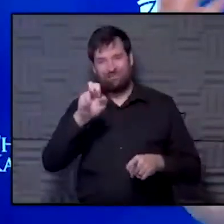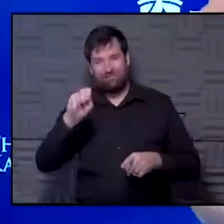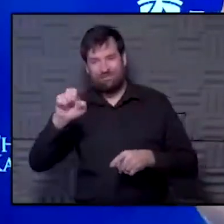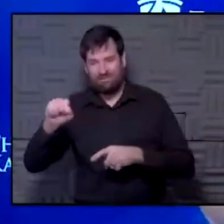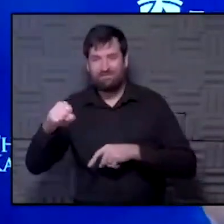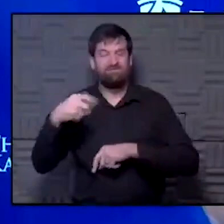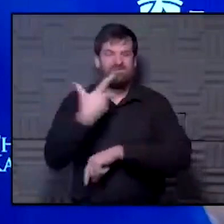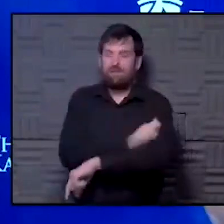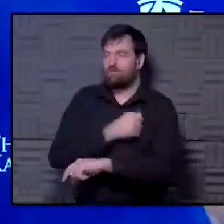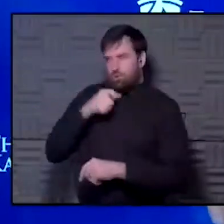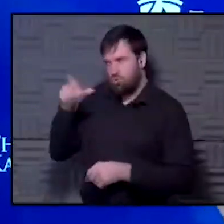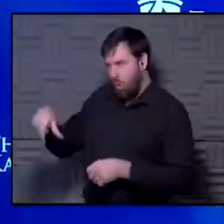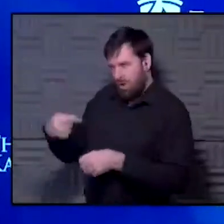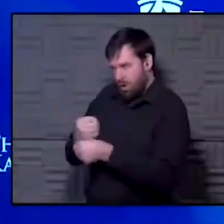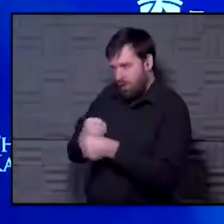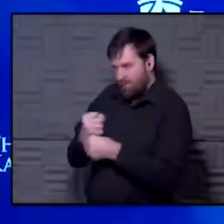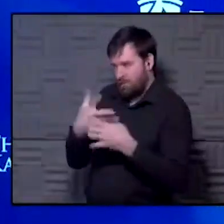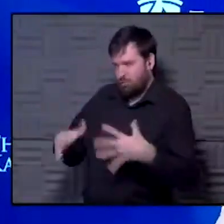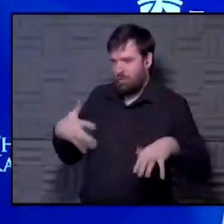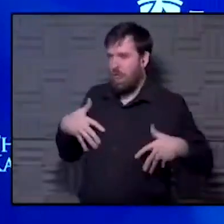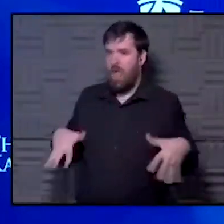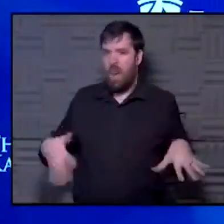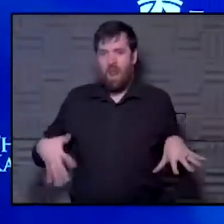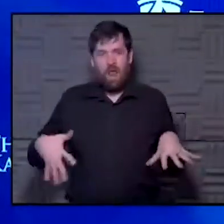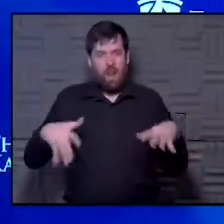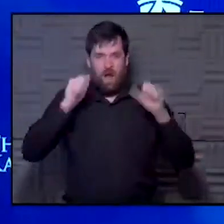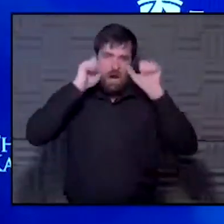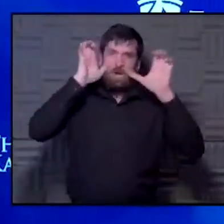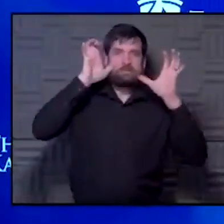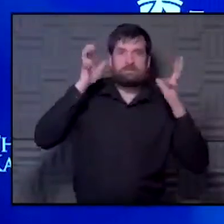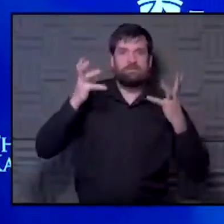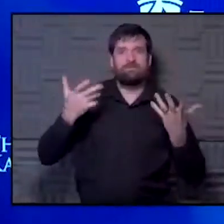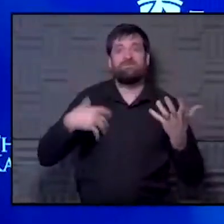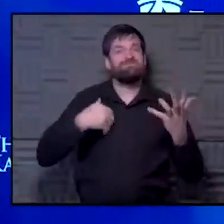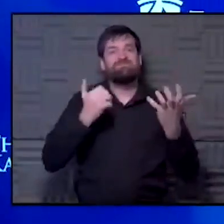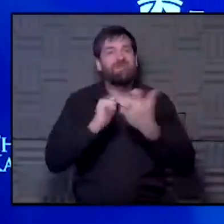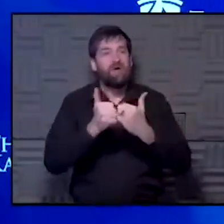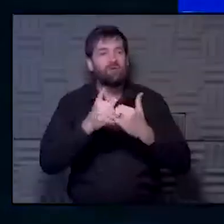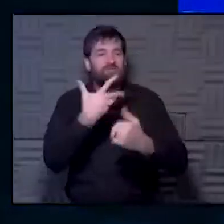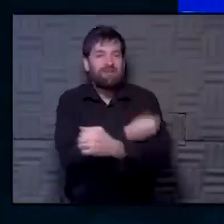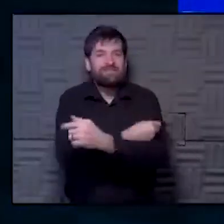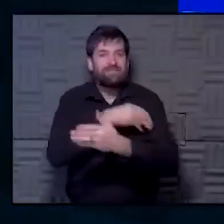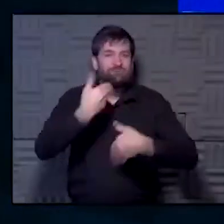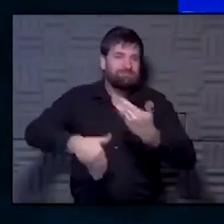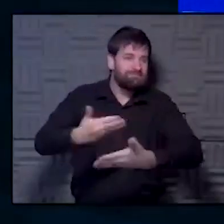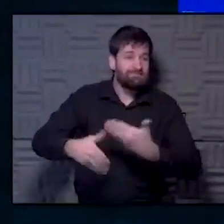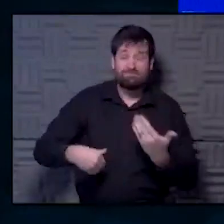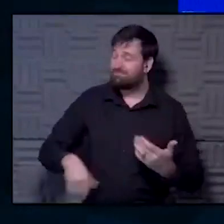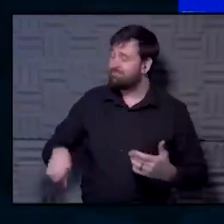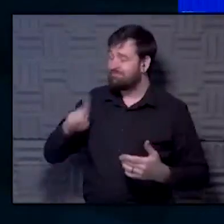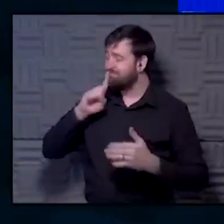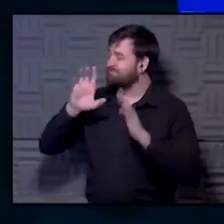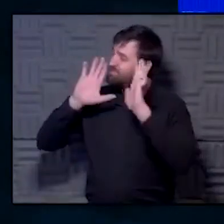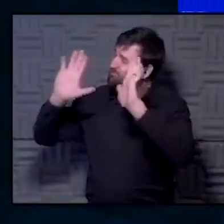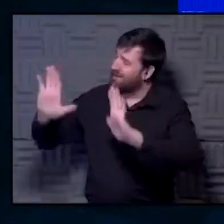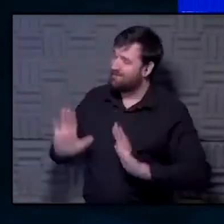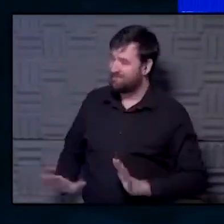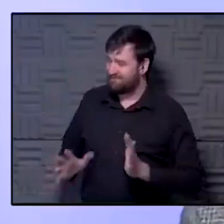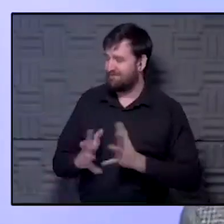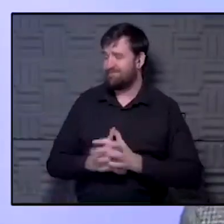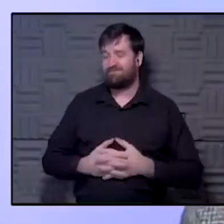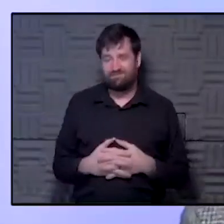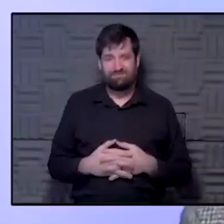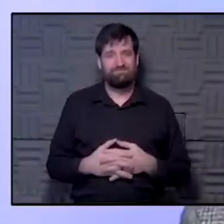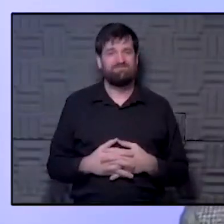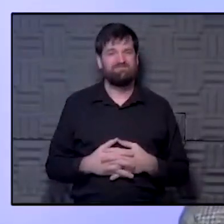know. I don't need coffee. I get too wired. Vaccinations going in Wyandotte County, Alan Greiner. Really great.